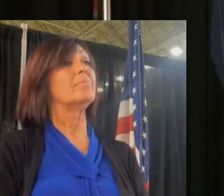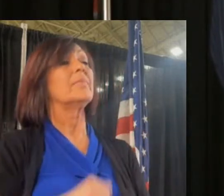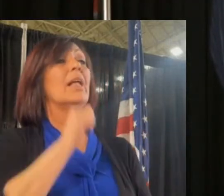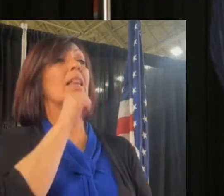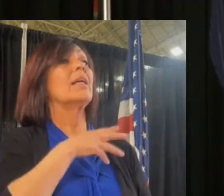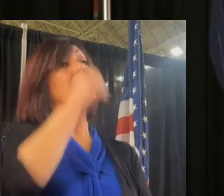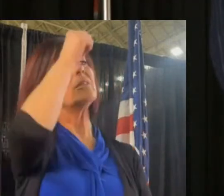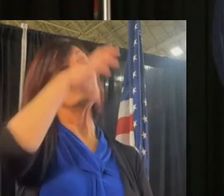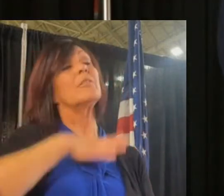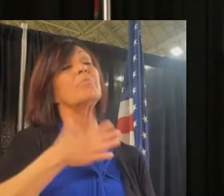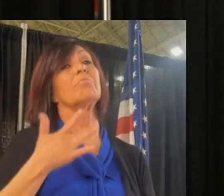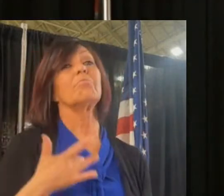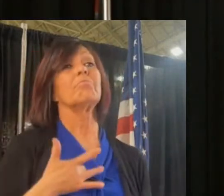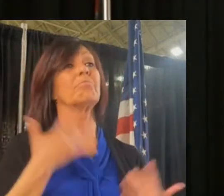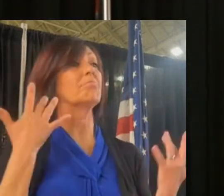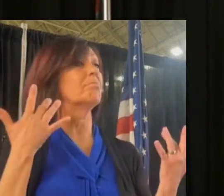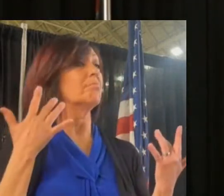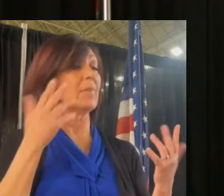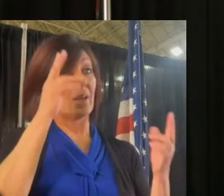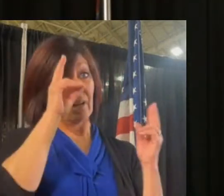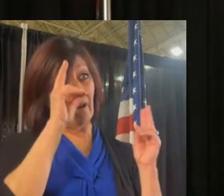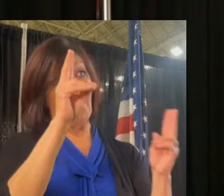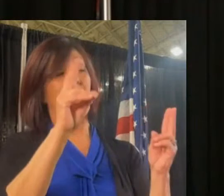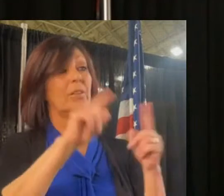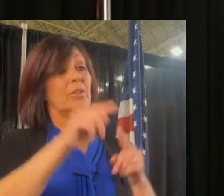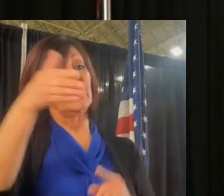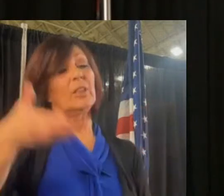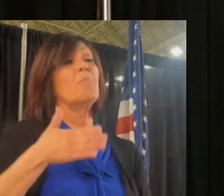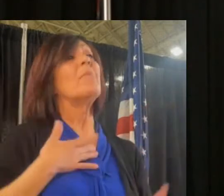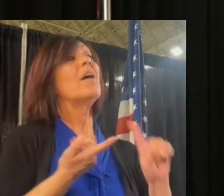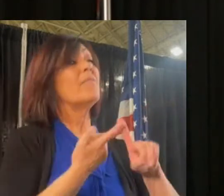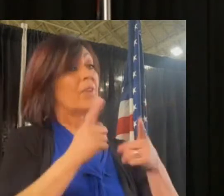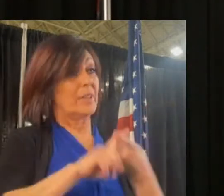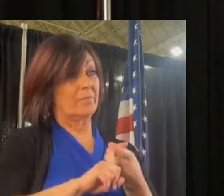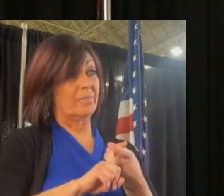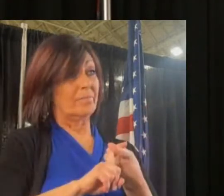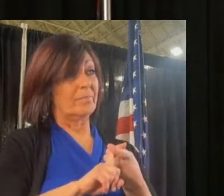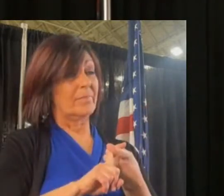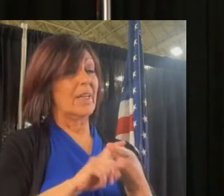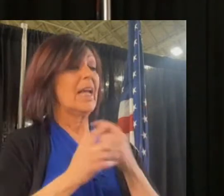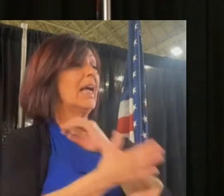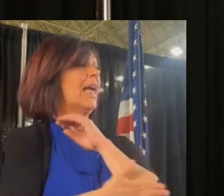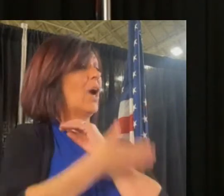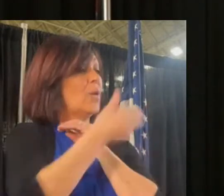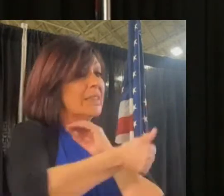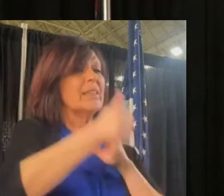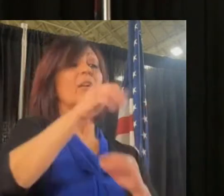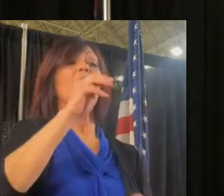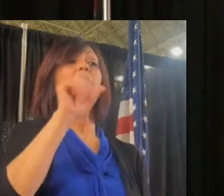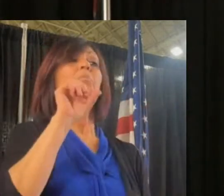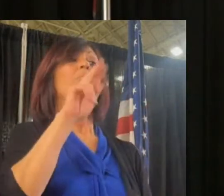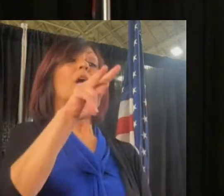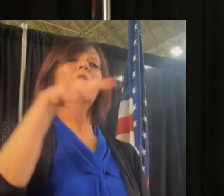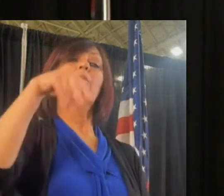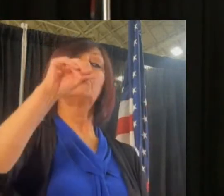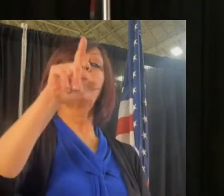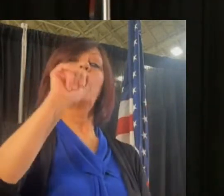and gentlemen, I am pleased and honored to introduce my friend, our County Executive, Mark Poloncarz.